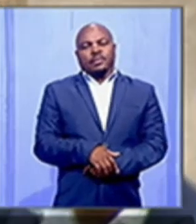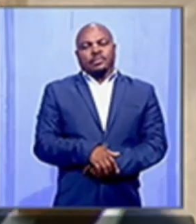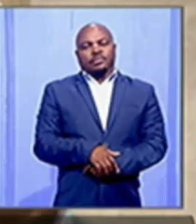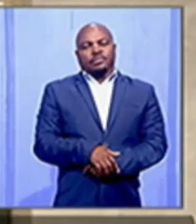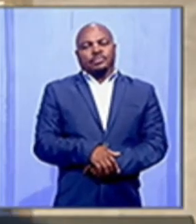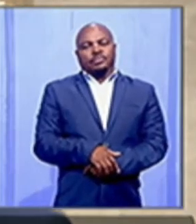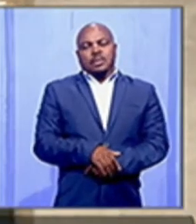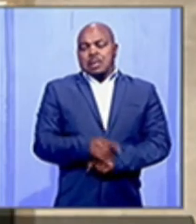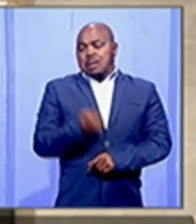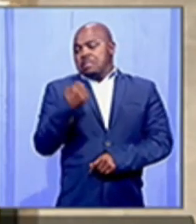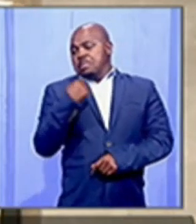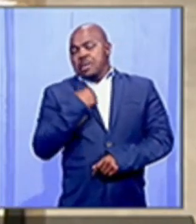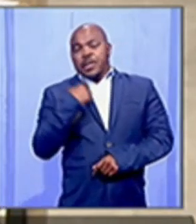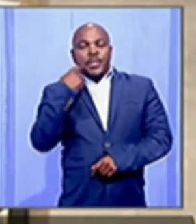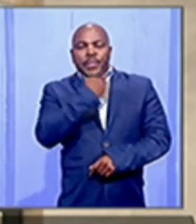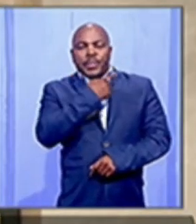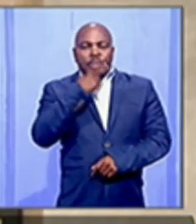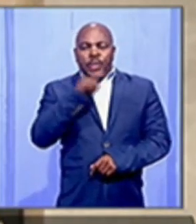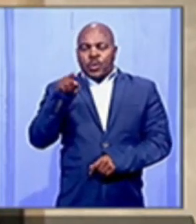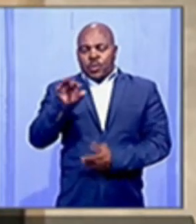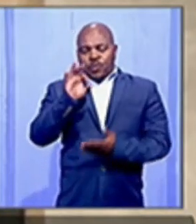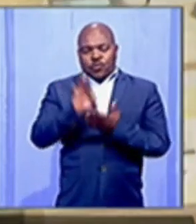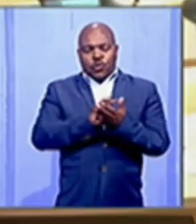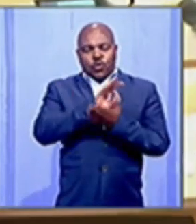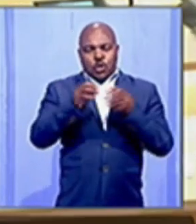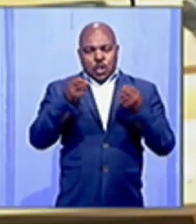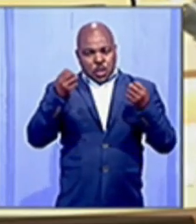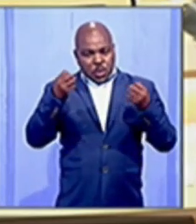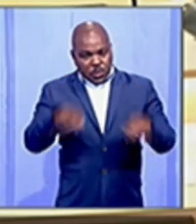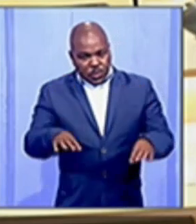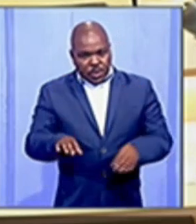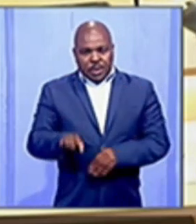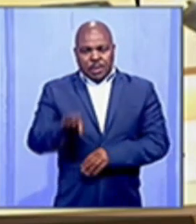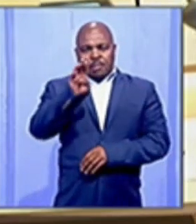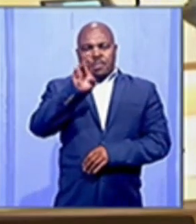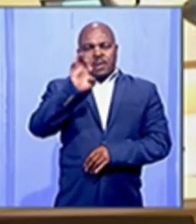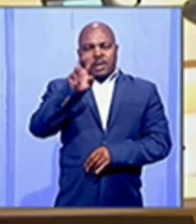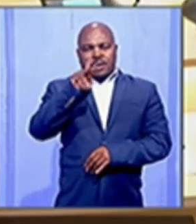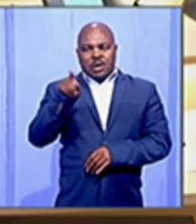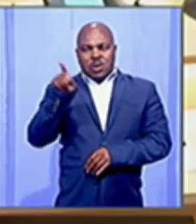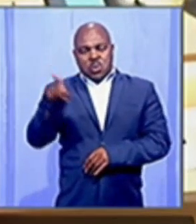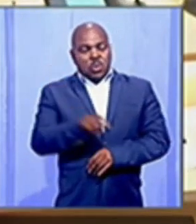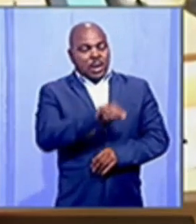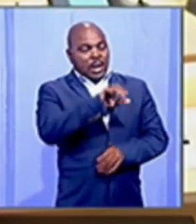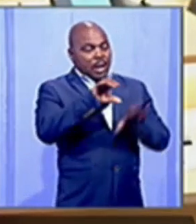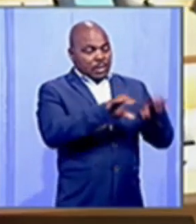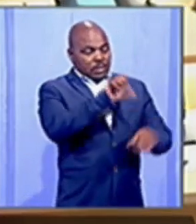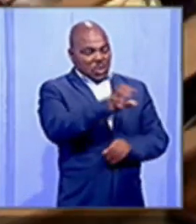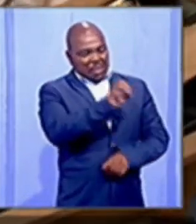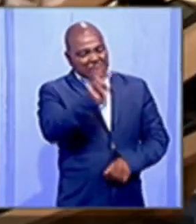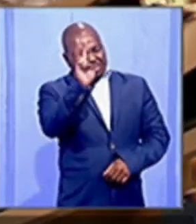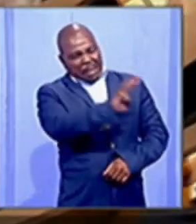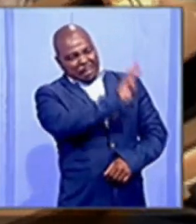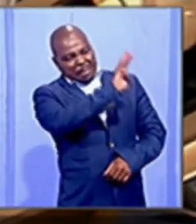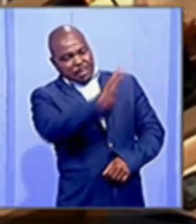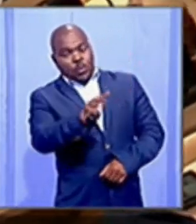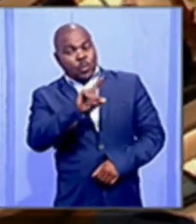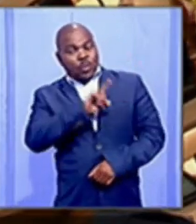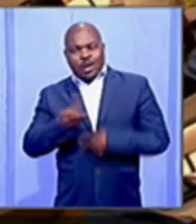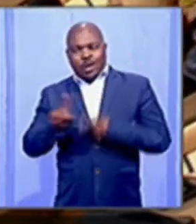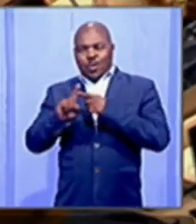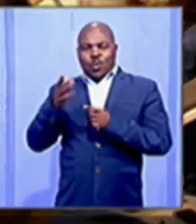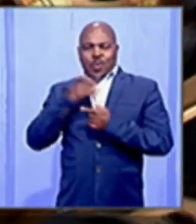Letsatsi fela morago ga tatlhegelo ya gagwe mo dipolotiking, Brink o kgala Action SA ka bogale o batla go busediwa mo